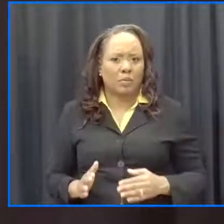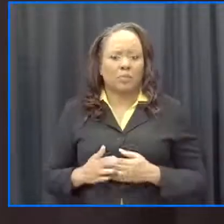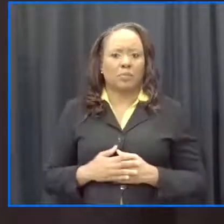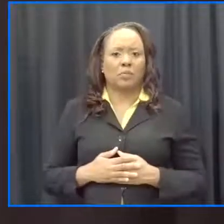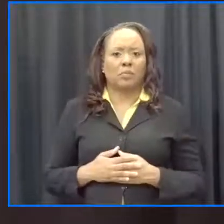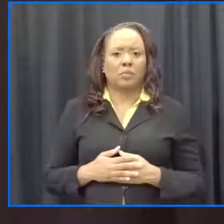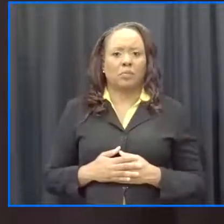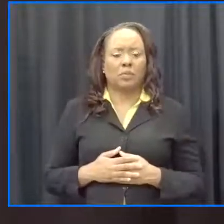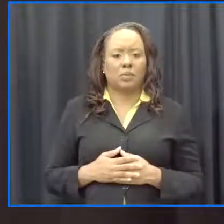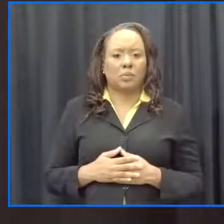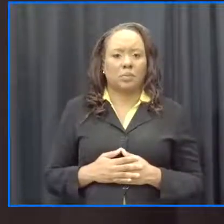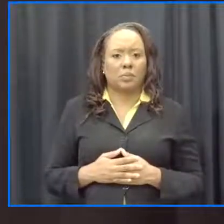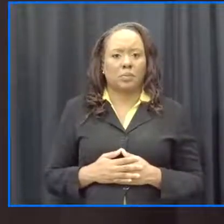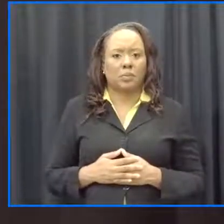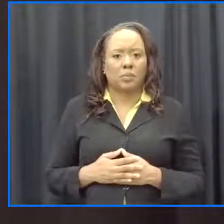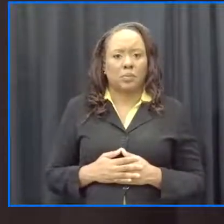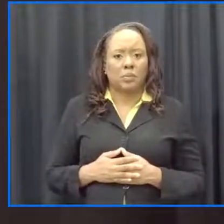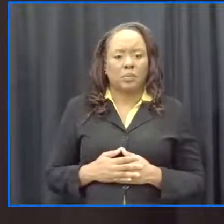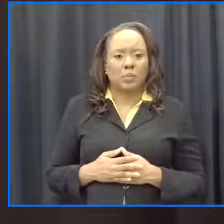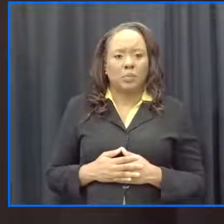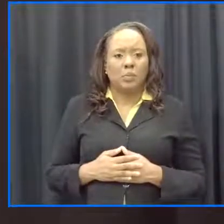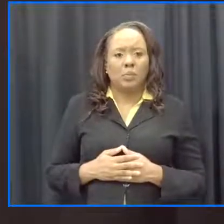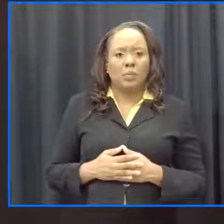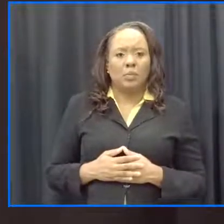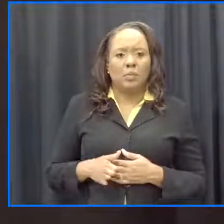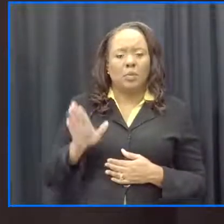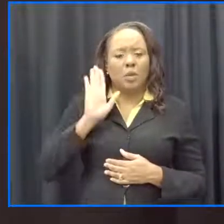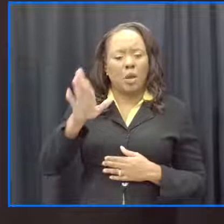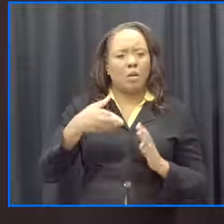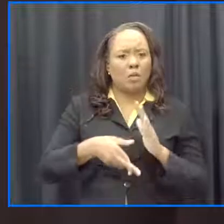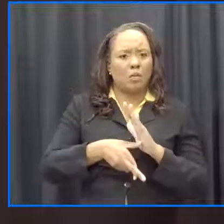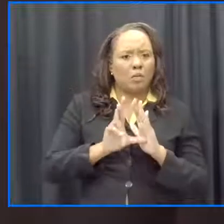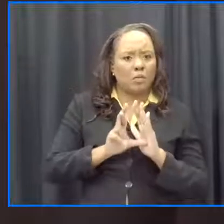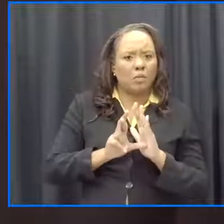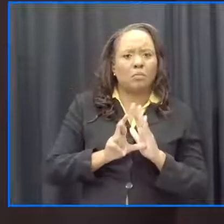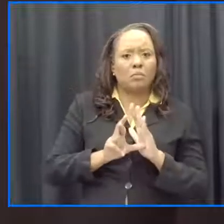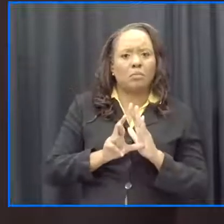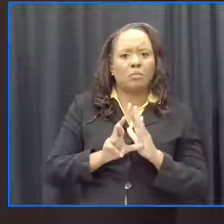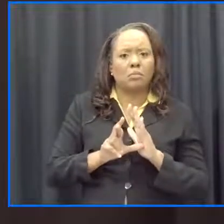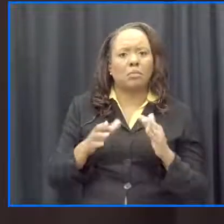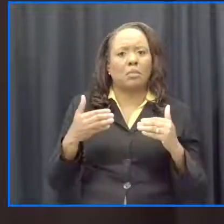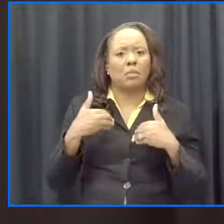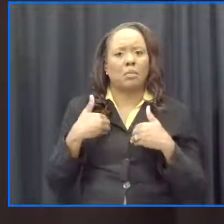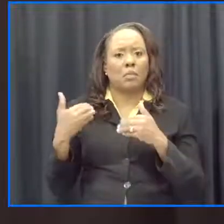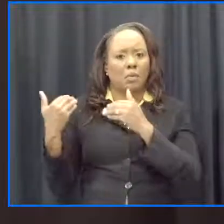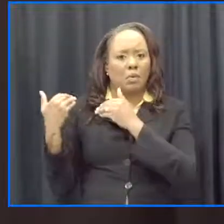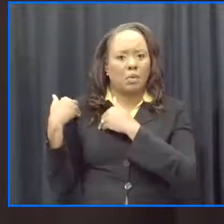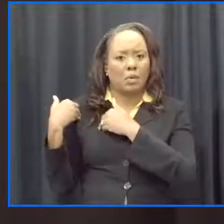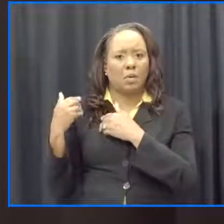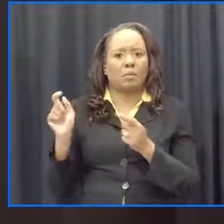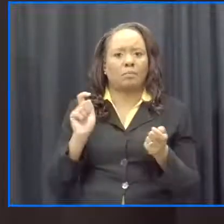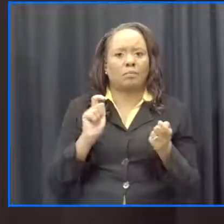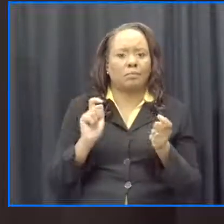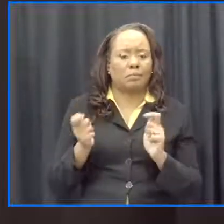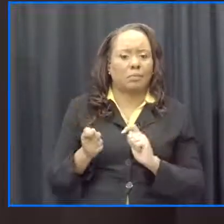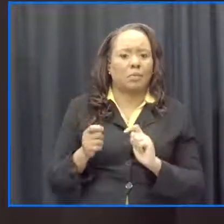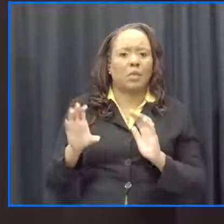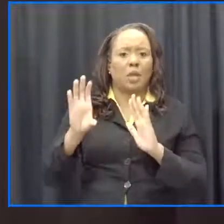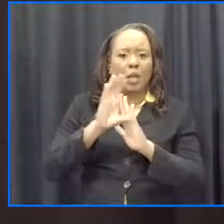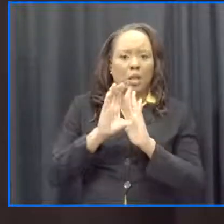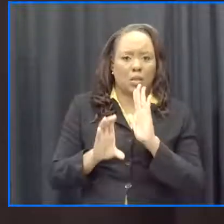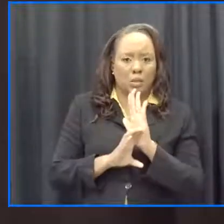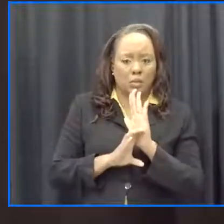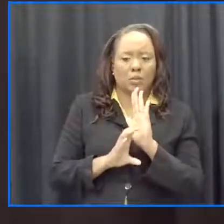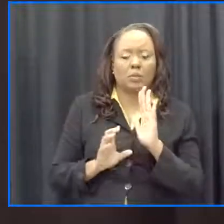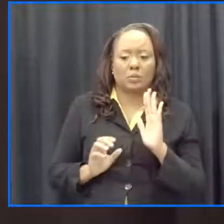Mr. Chairman, your commission is not merely a review commission. It is a commission tasked with the reform of the